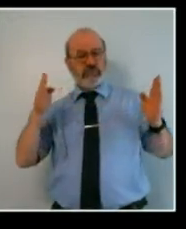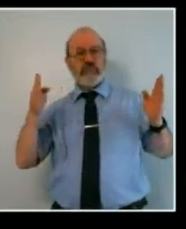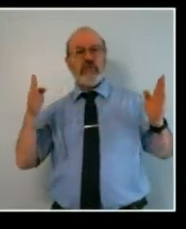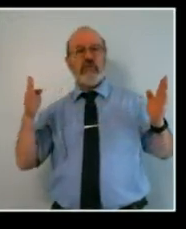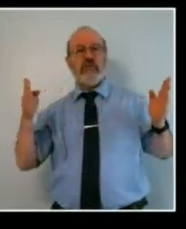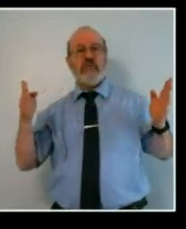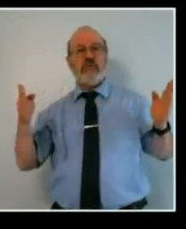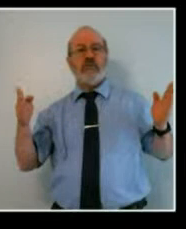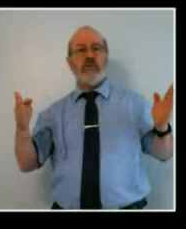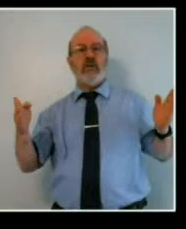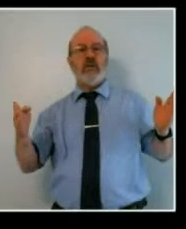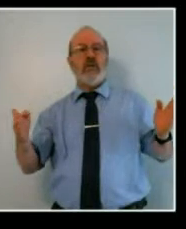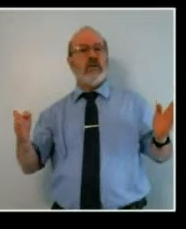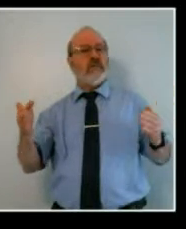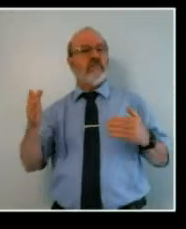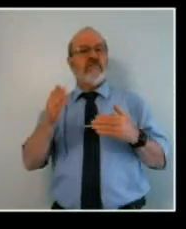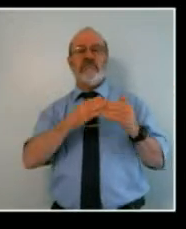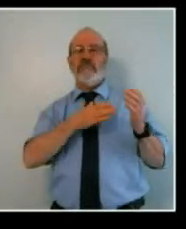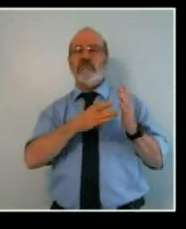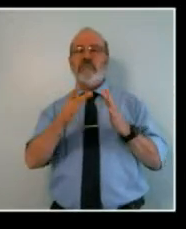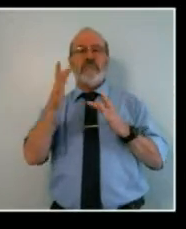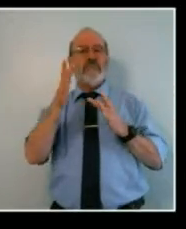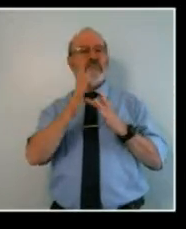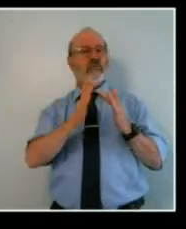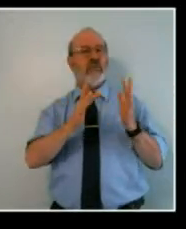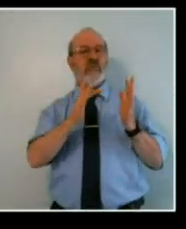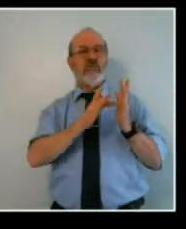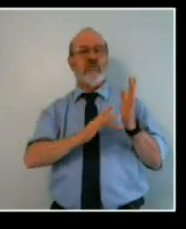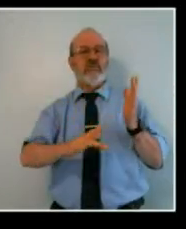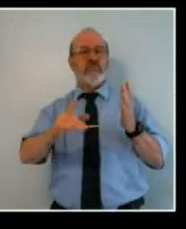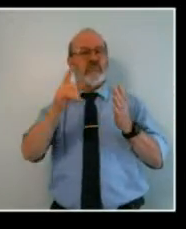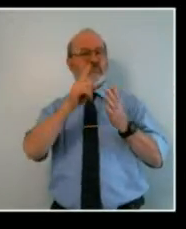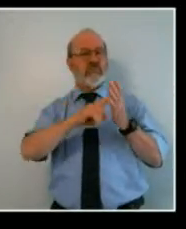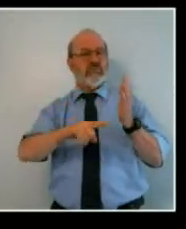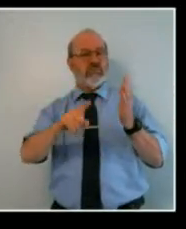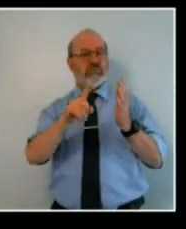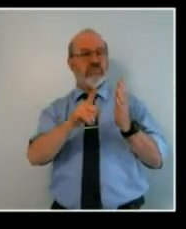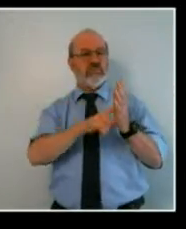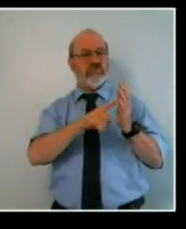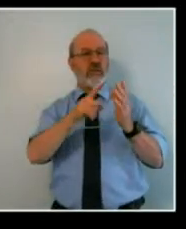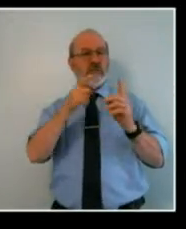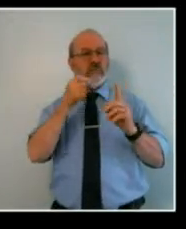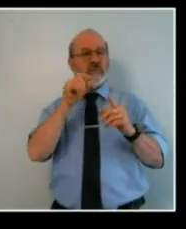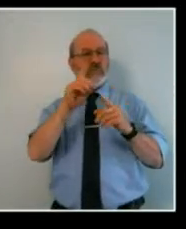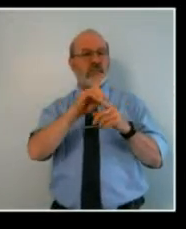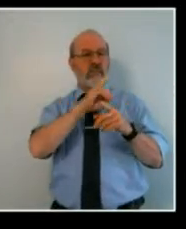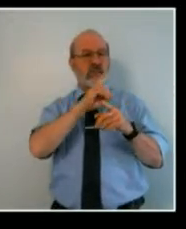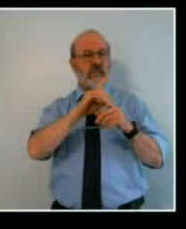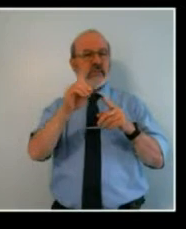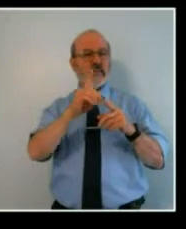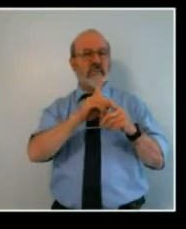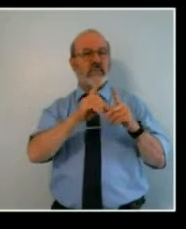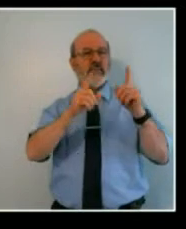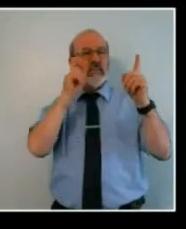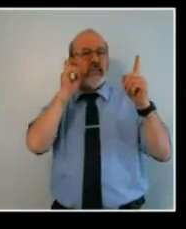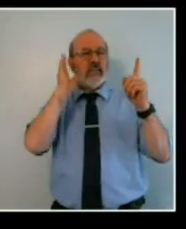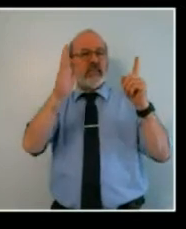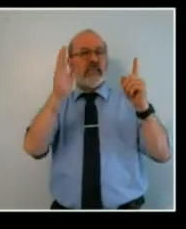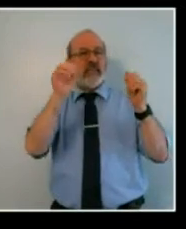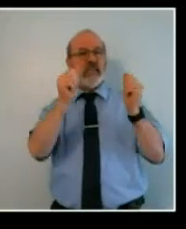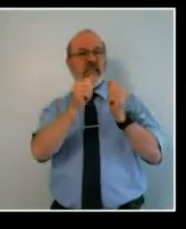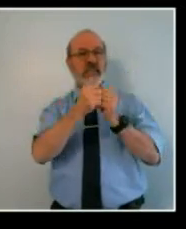open wide. Though he rebuke and chasten,